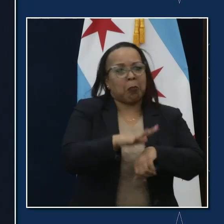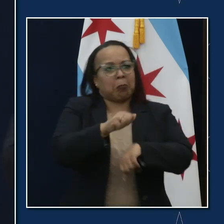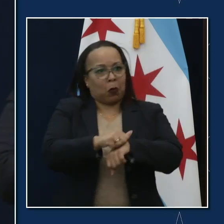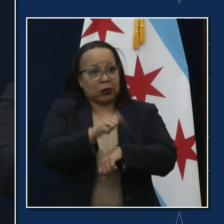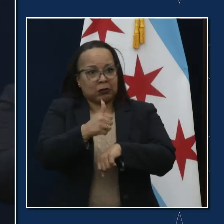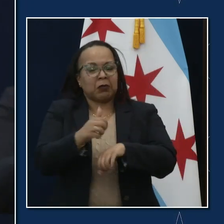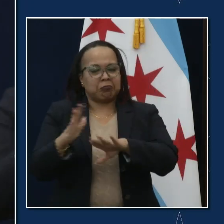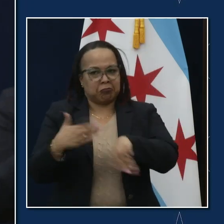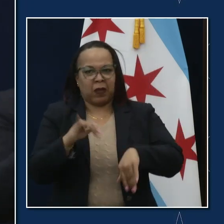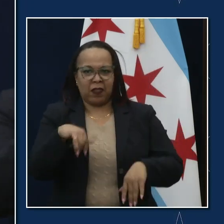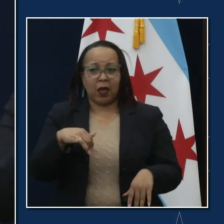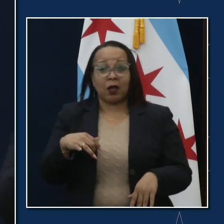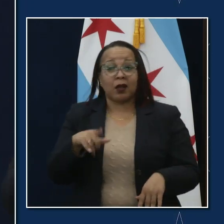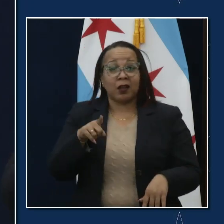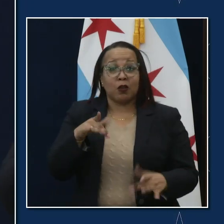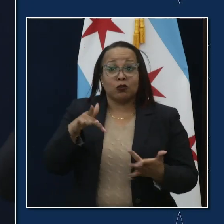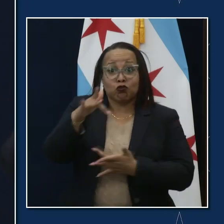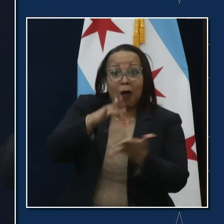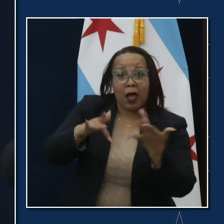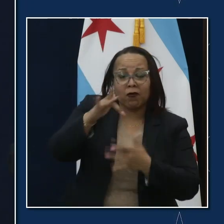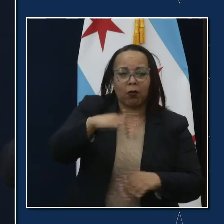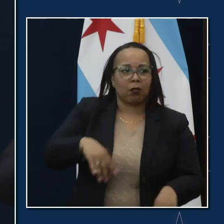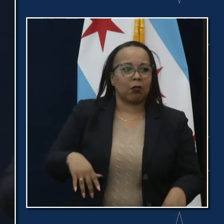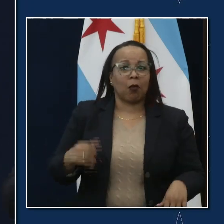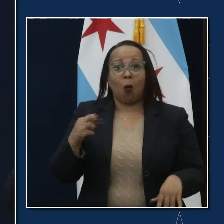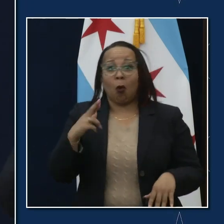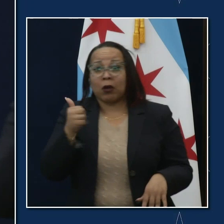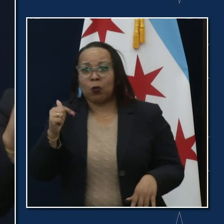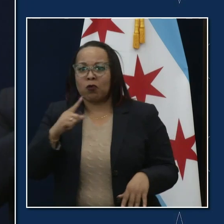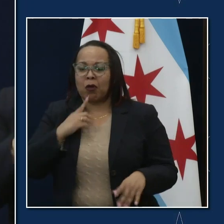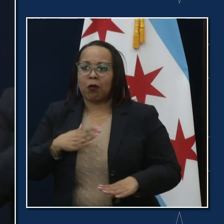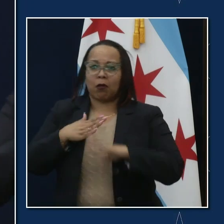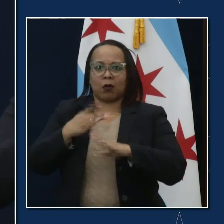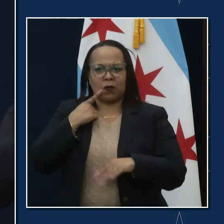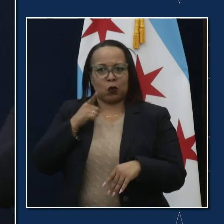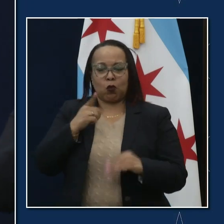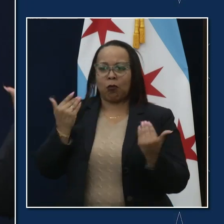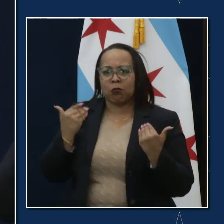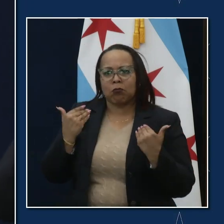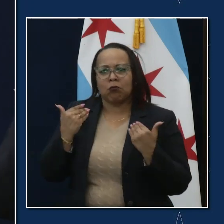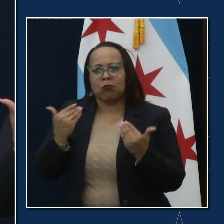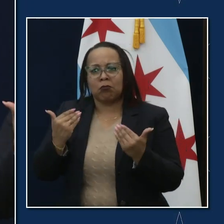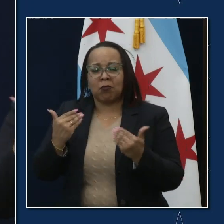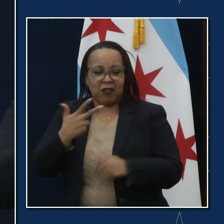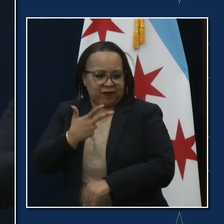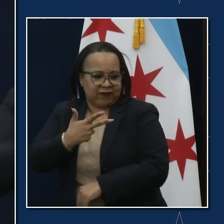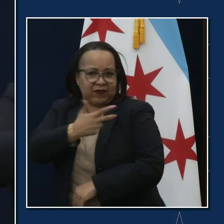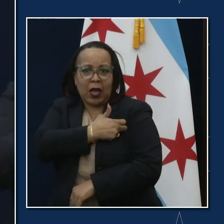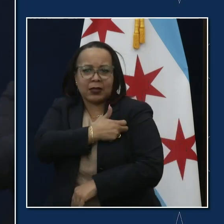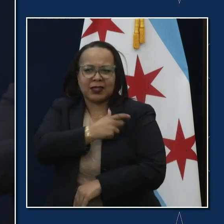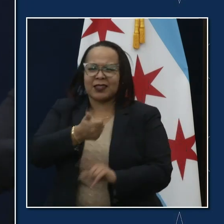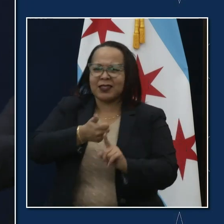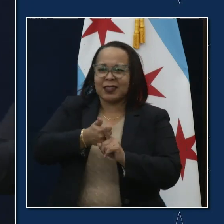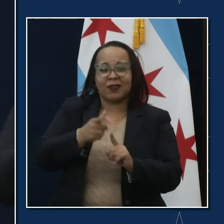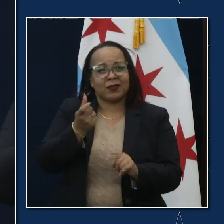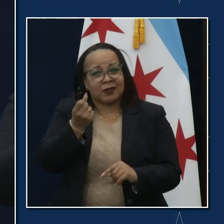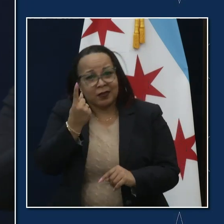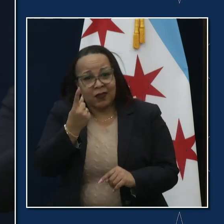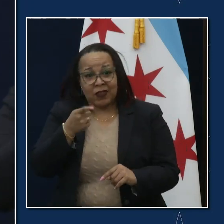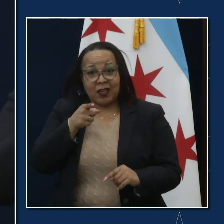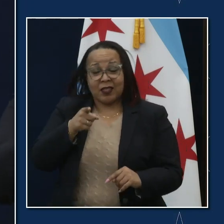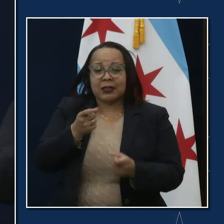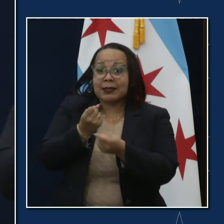let travel or anything else be an impediment for you getting the vaccine, which again